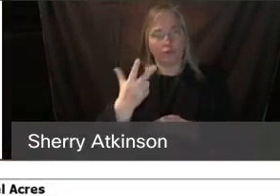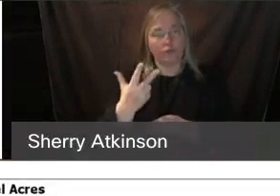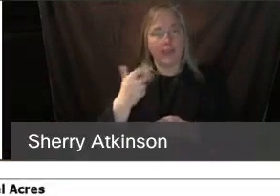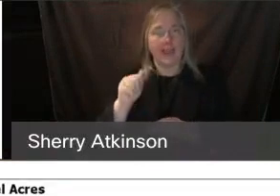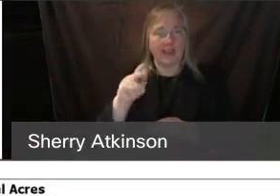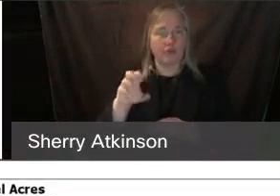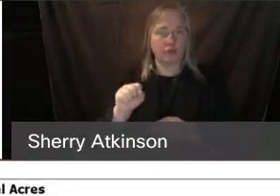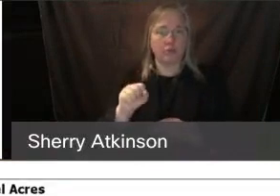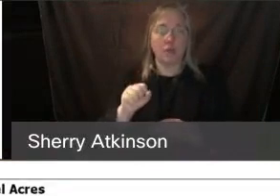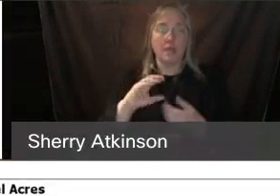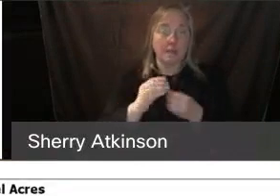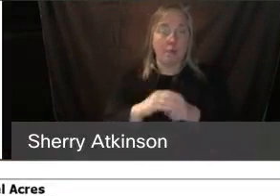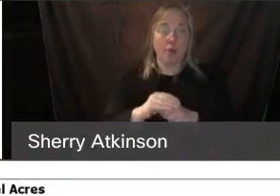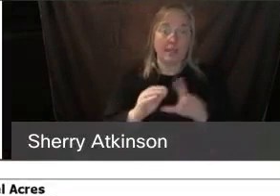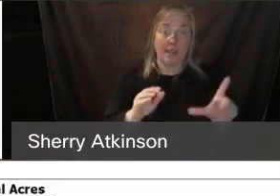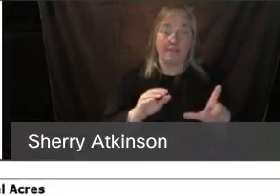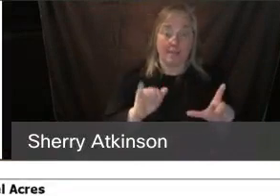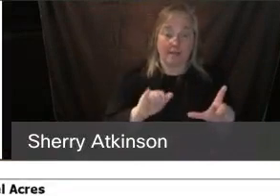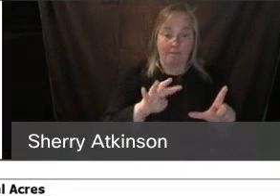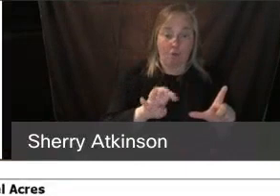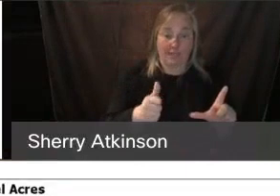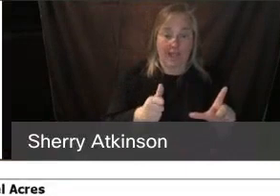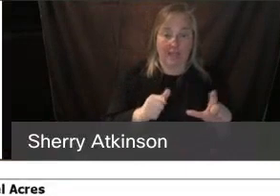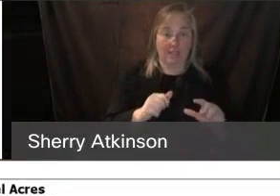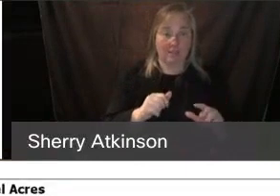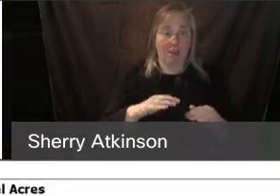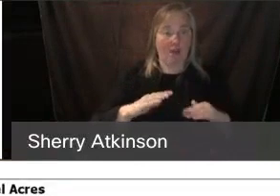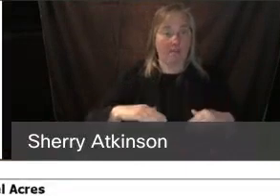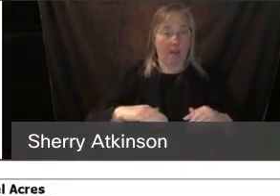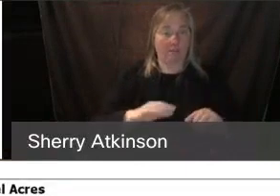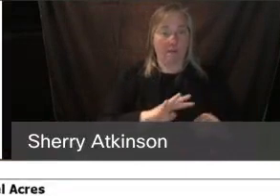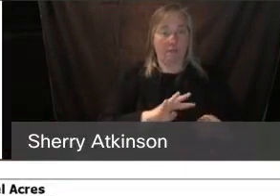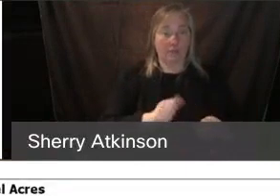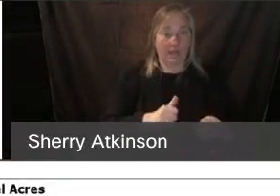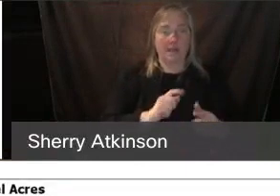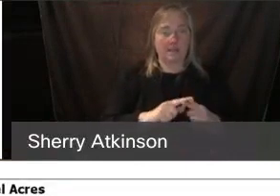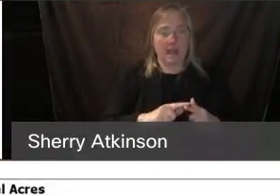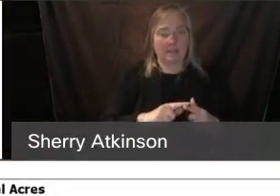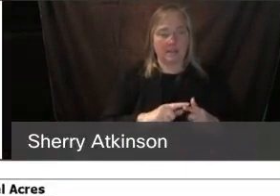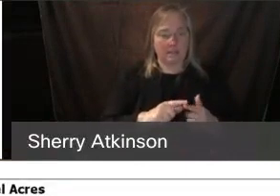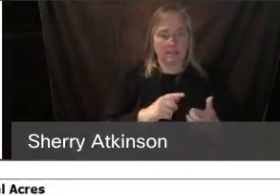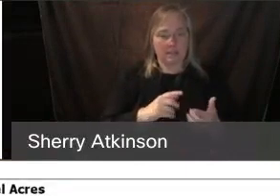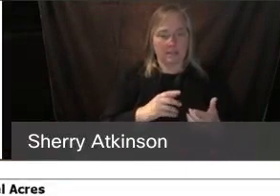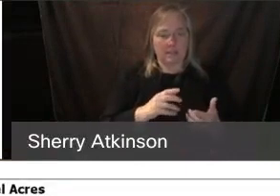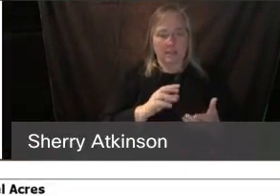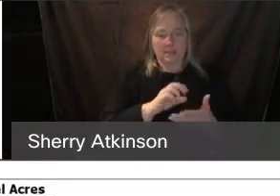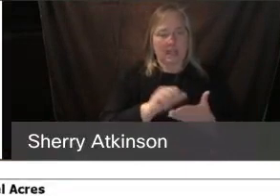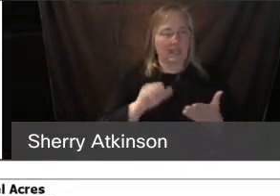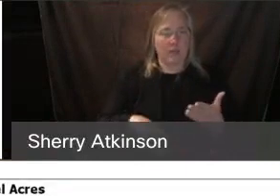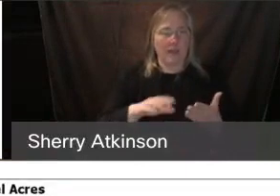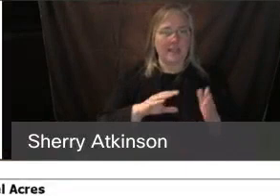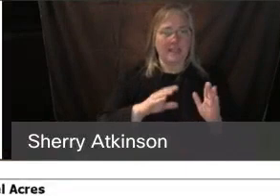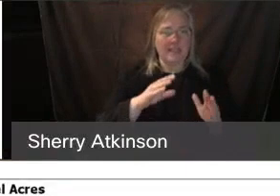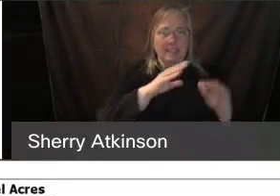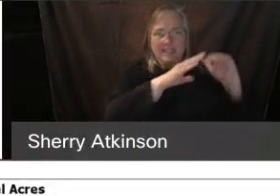The number on the left, the 410 there, is taking away steep slopes and floodplains, so that you can't develop on